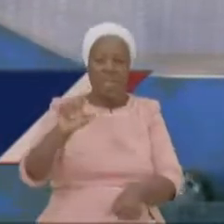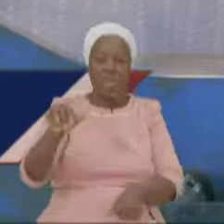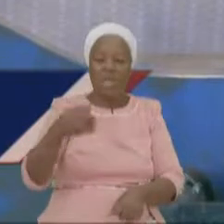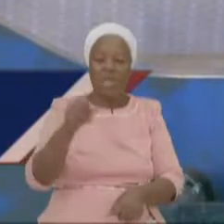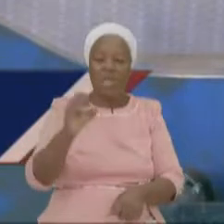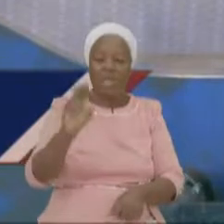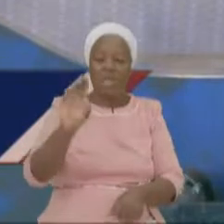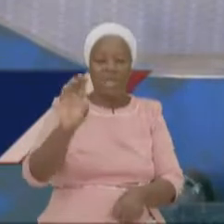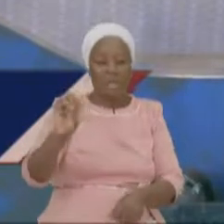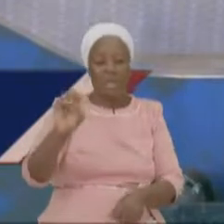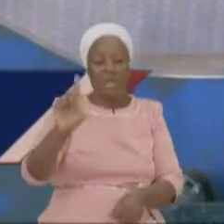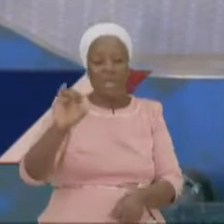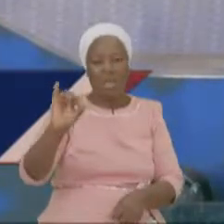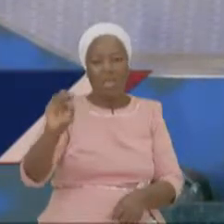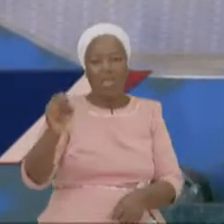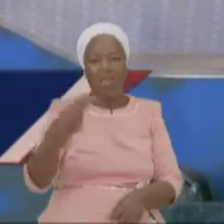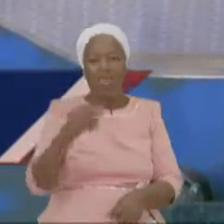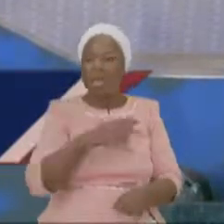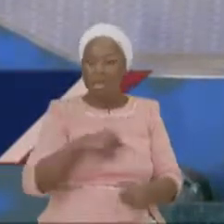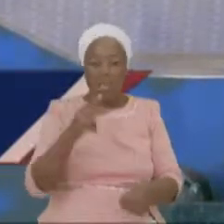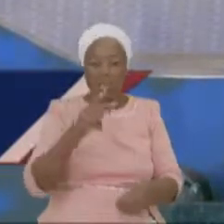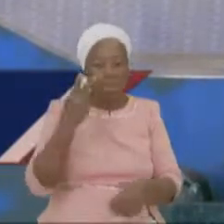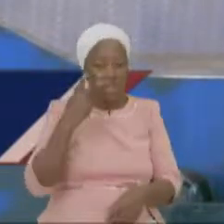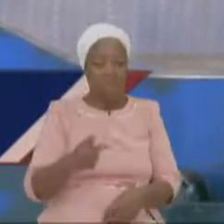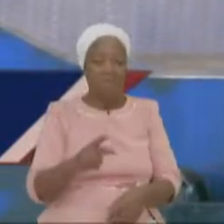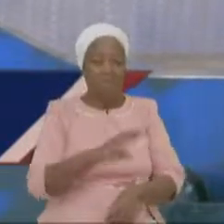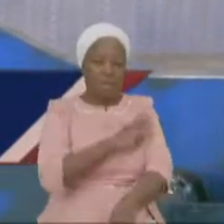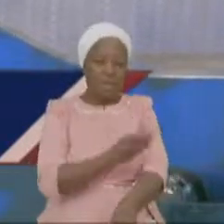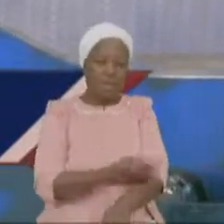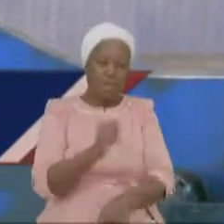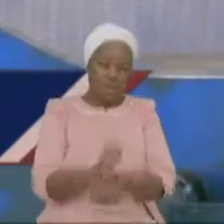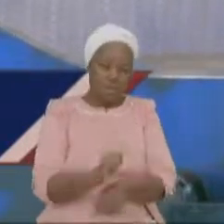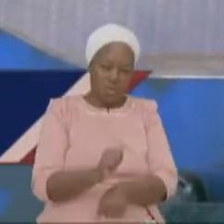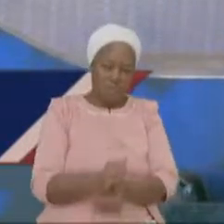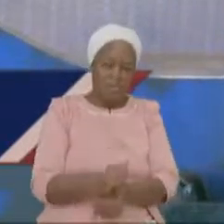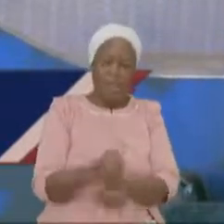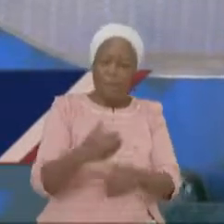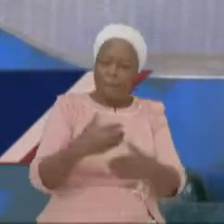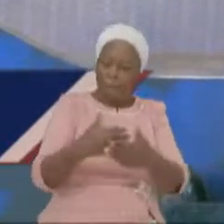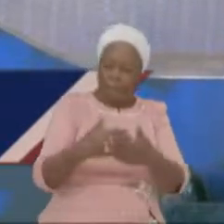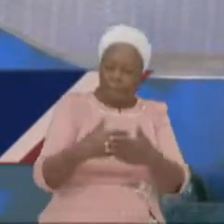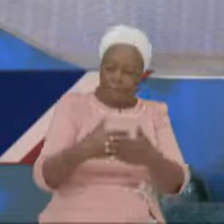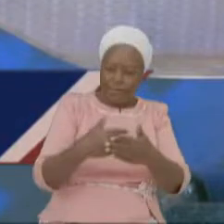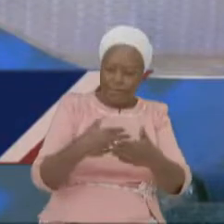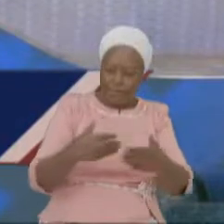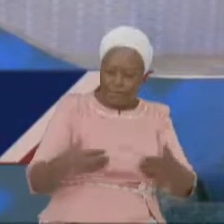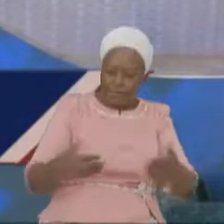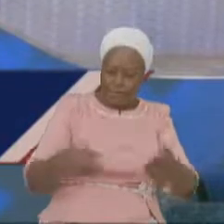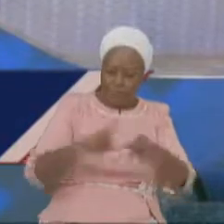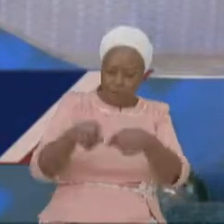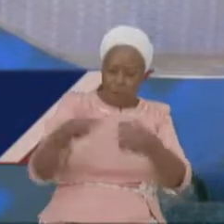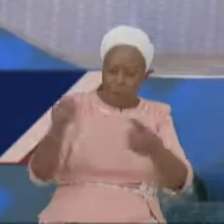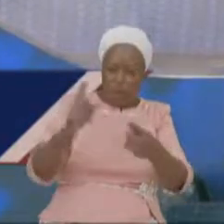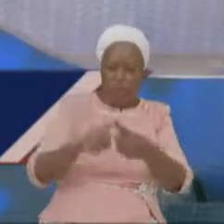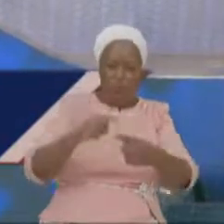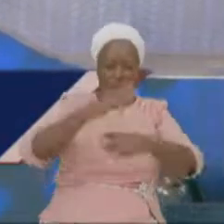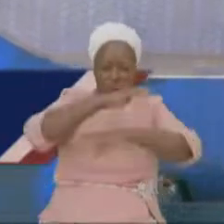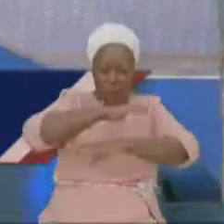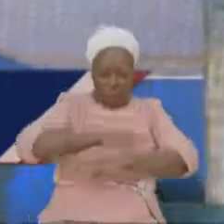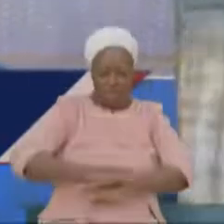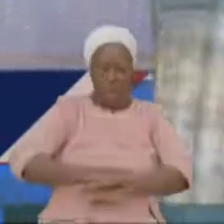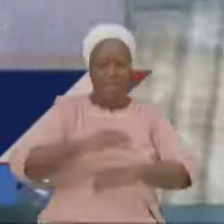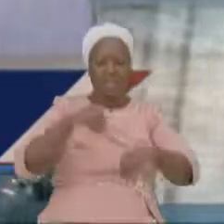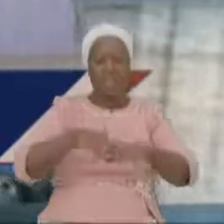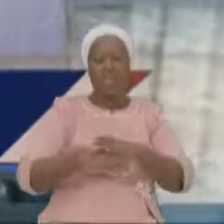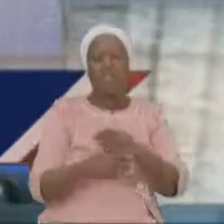we look at Isaiah, mighty works before going to rest in death.